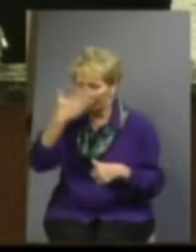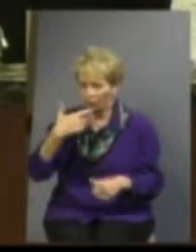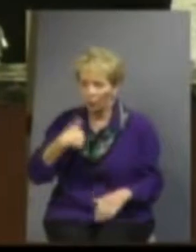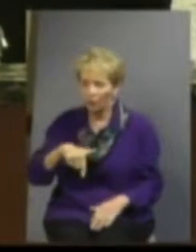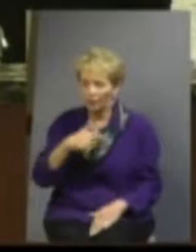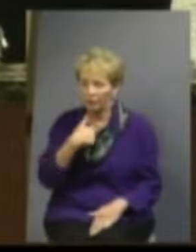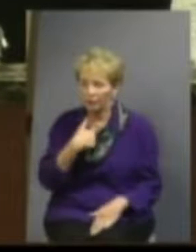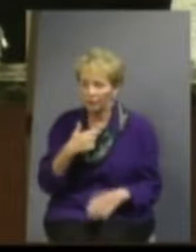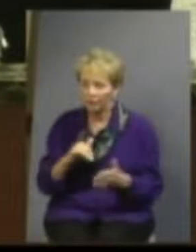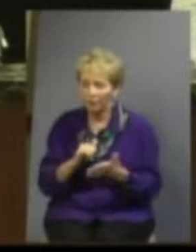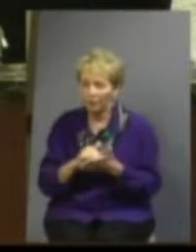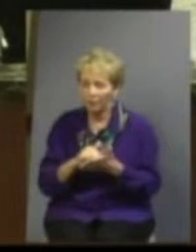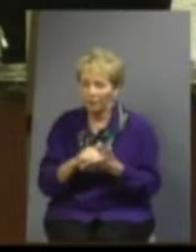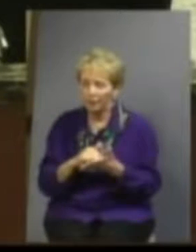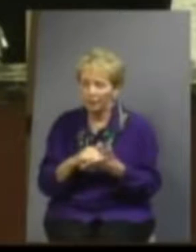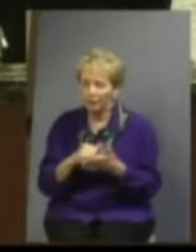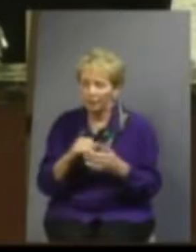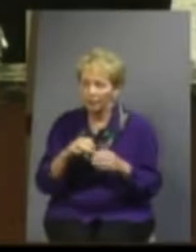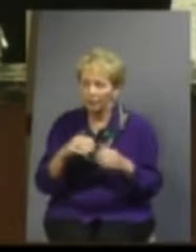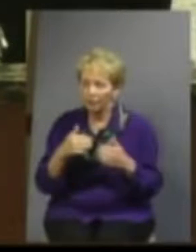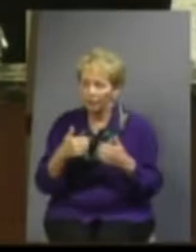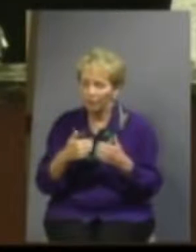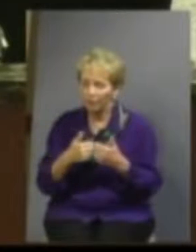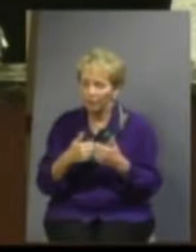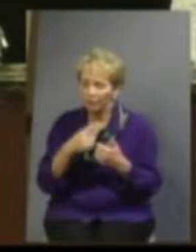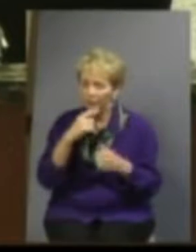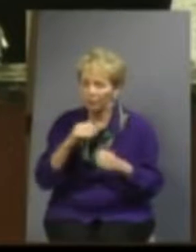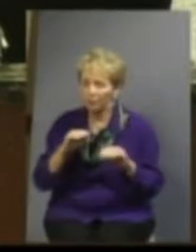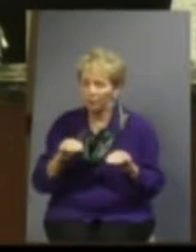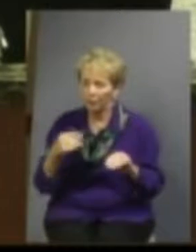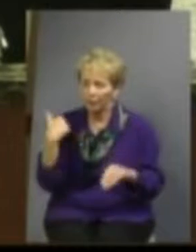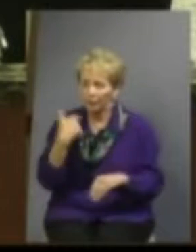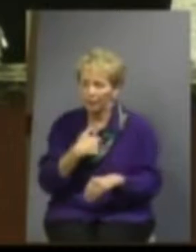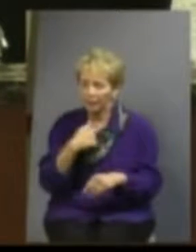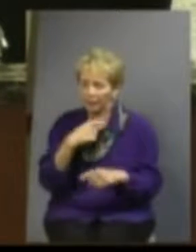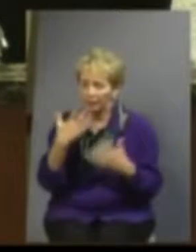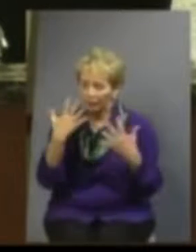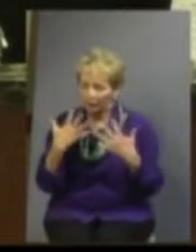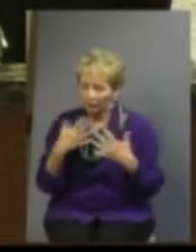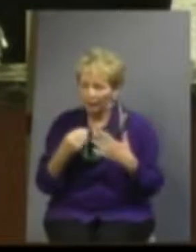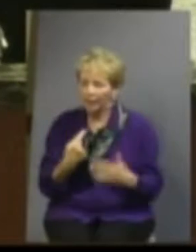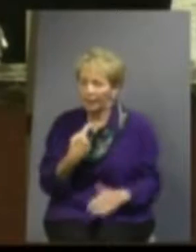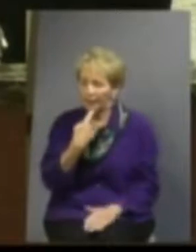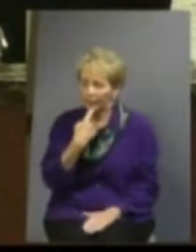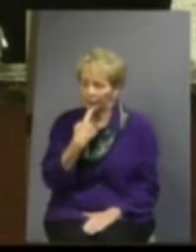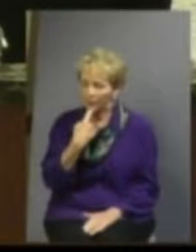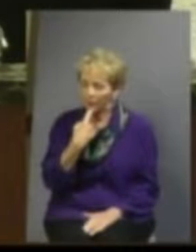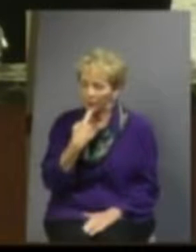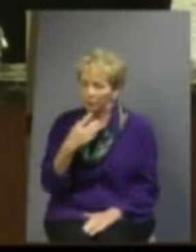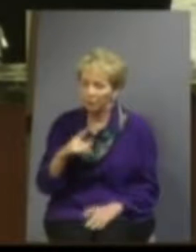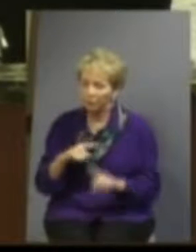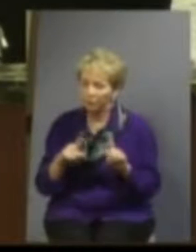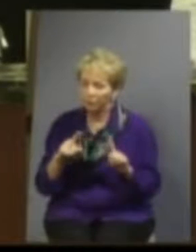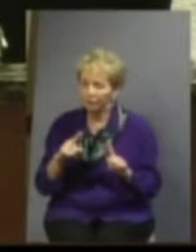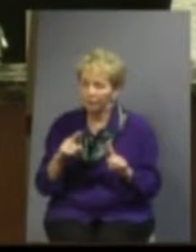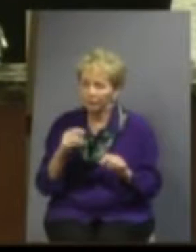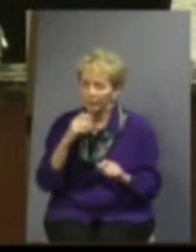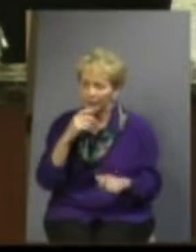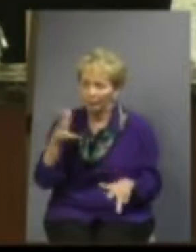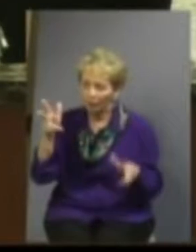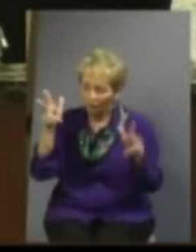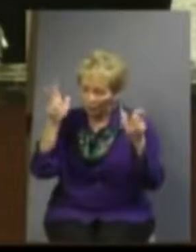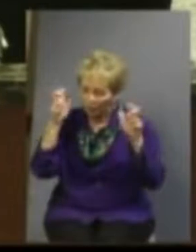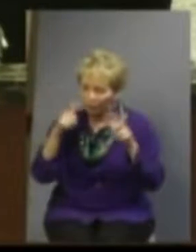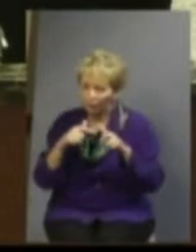the broken pieces of our community, places of despair and disappointment. Open our ears to hear